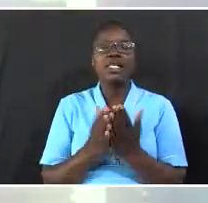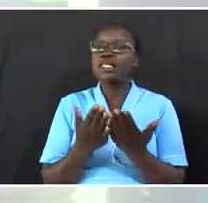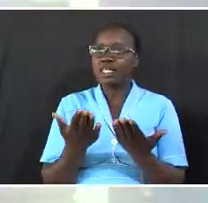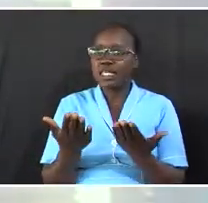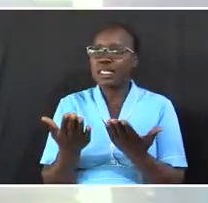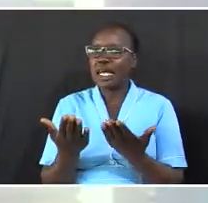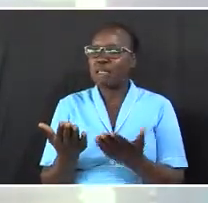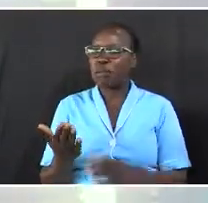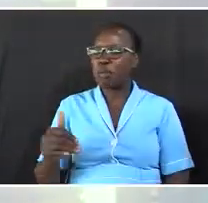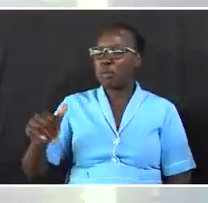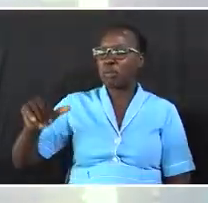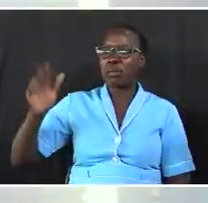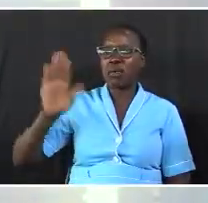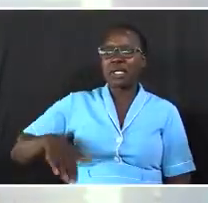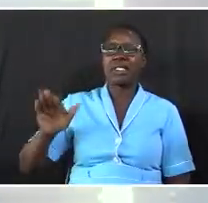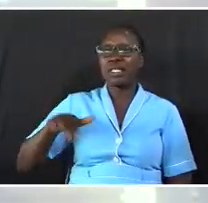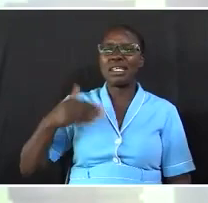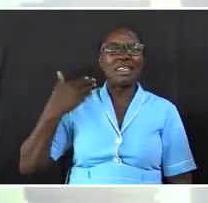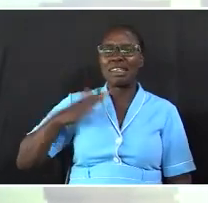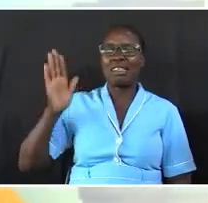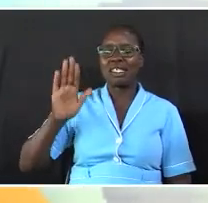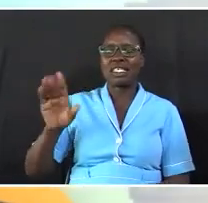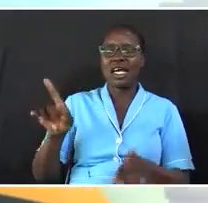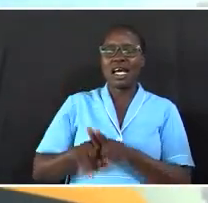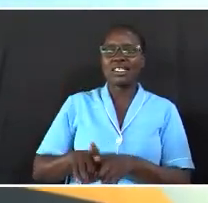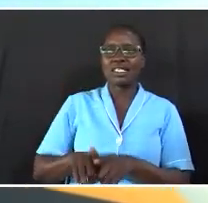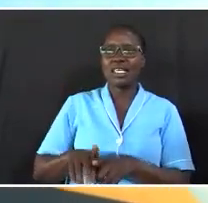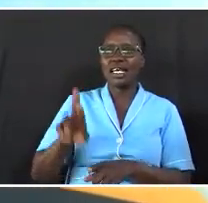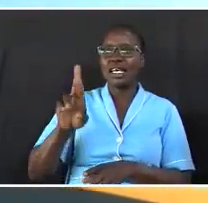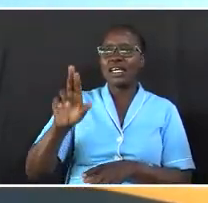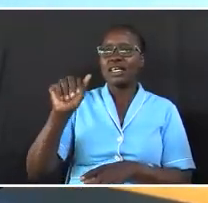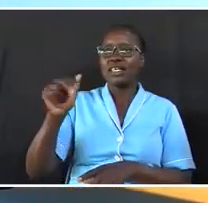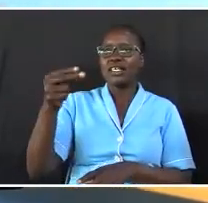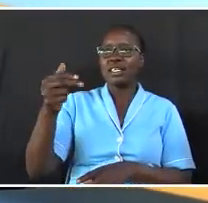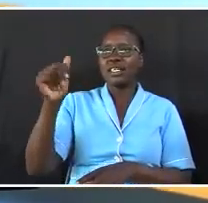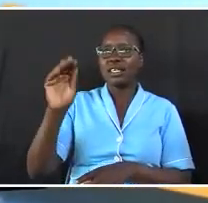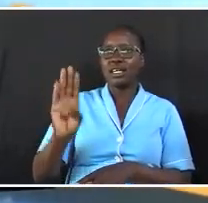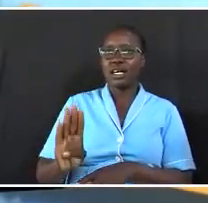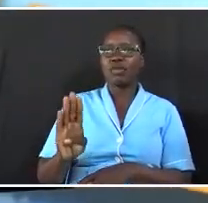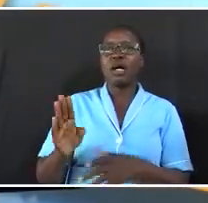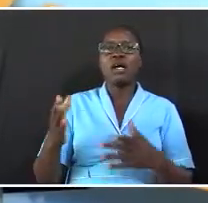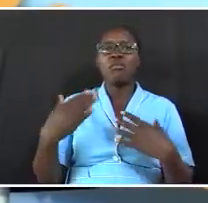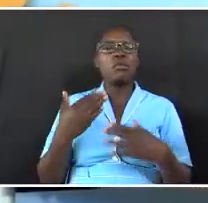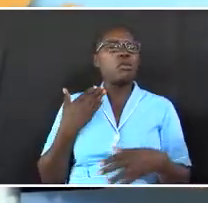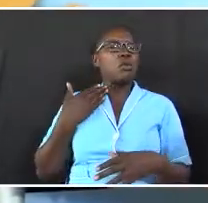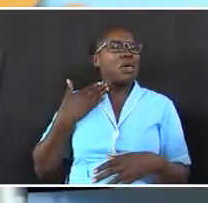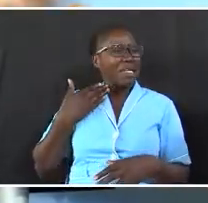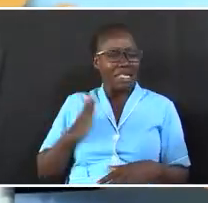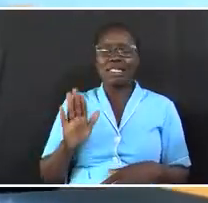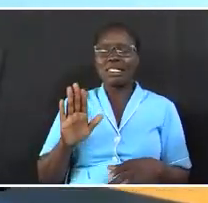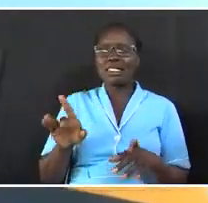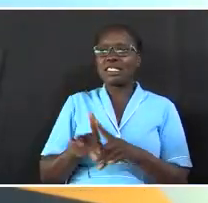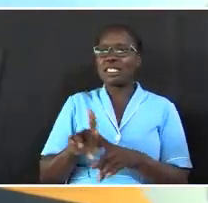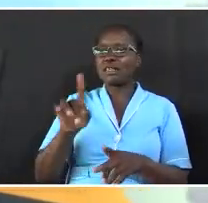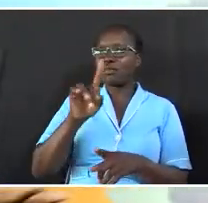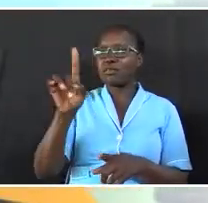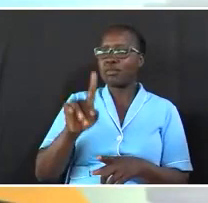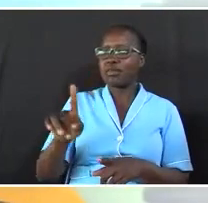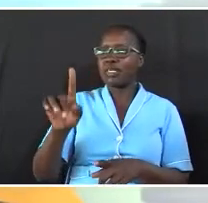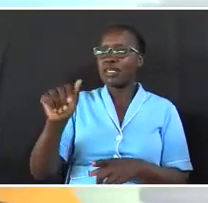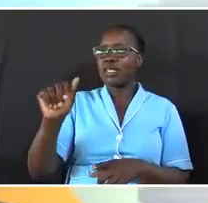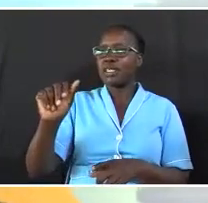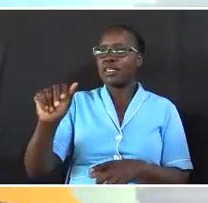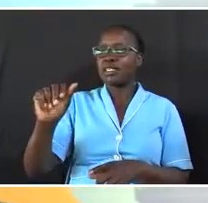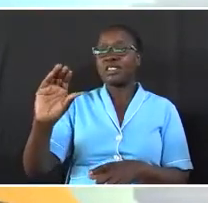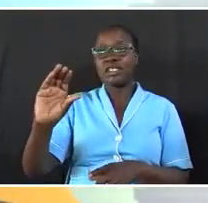Rahab. He was able to reach out to people who were hated, like Zacchaeus, if